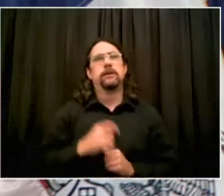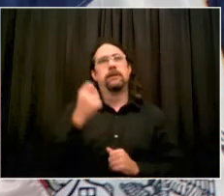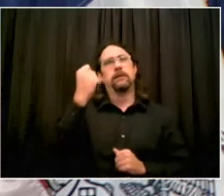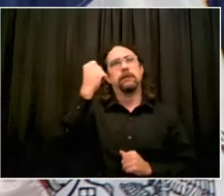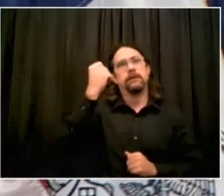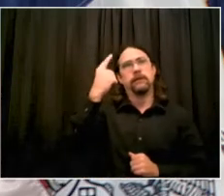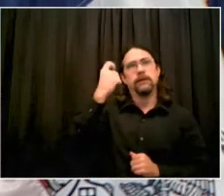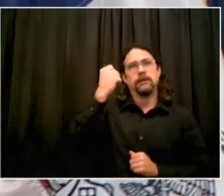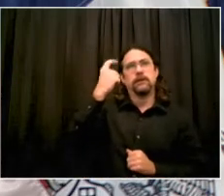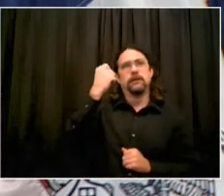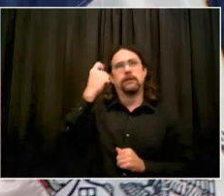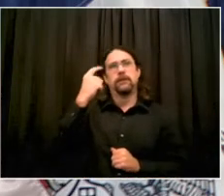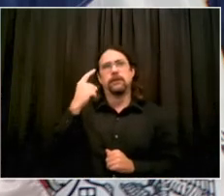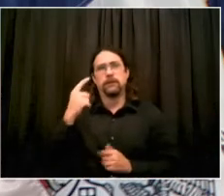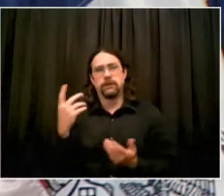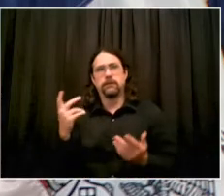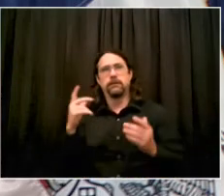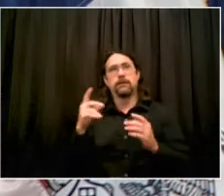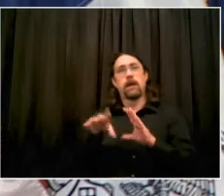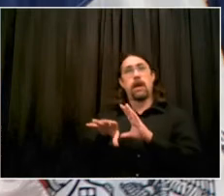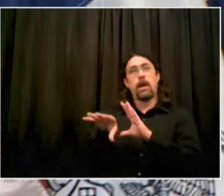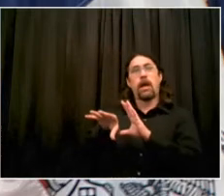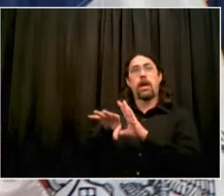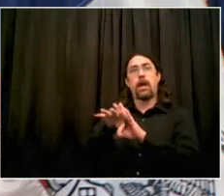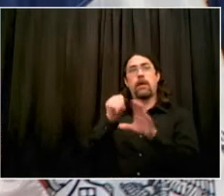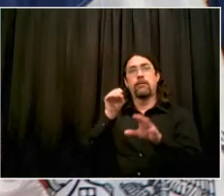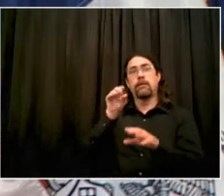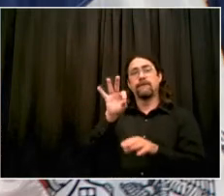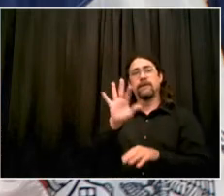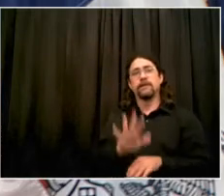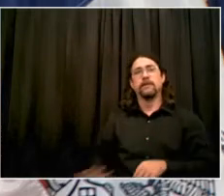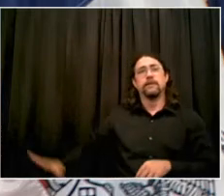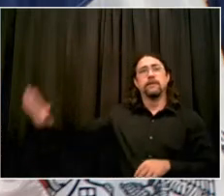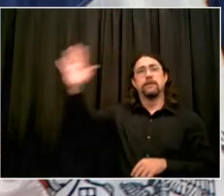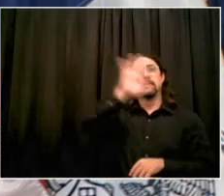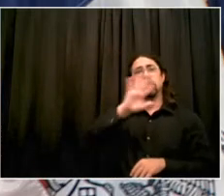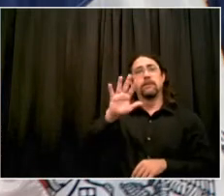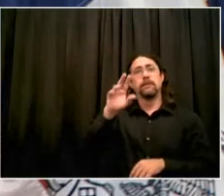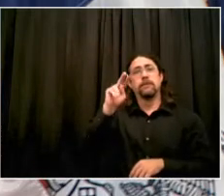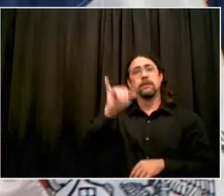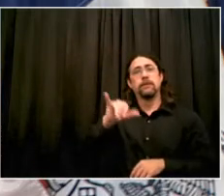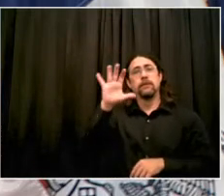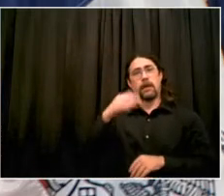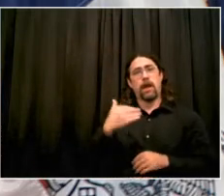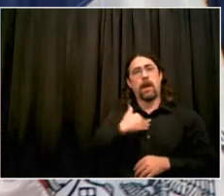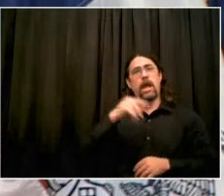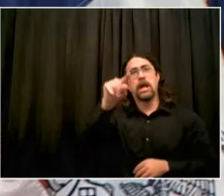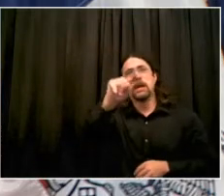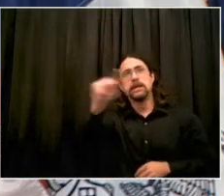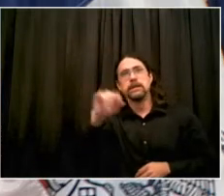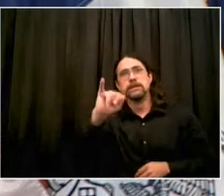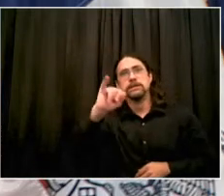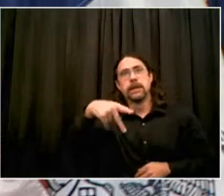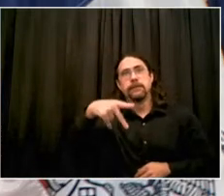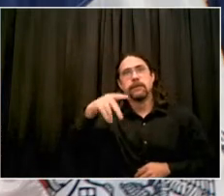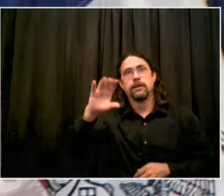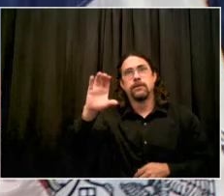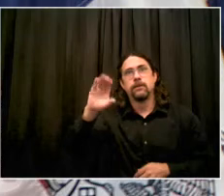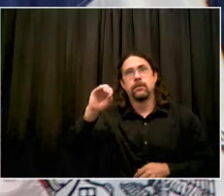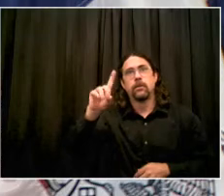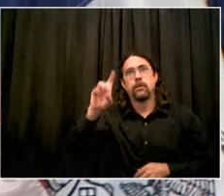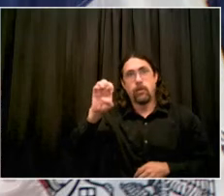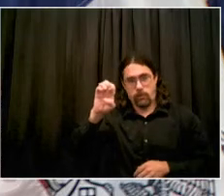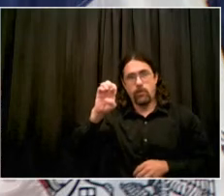other 137 zip codes is we're doing well in those, generally speaking. Some areas we have to work on, but the